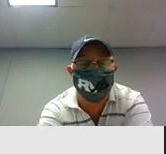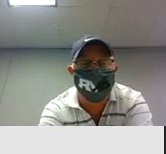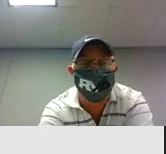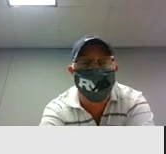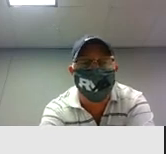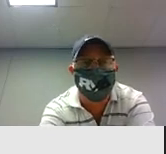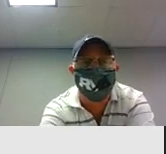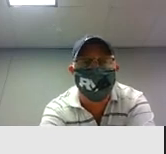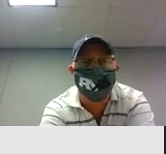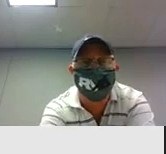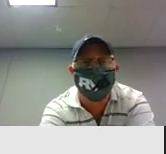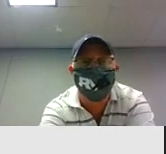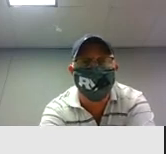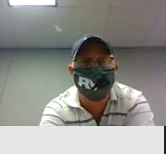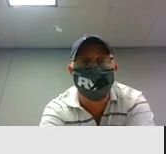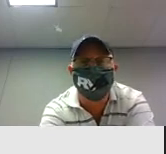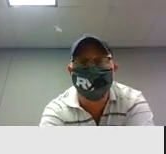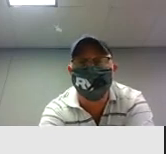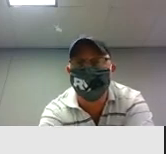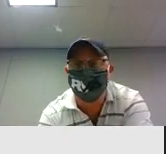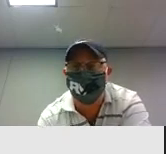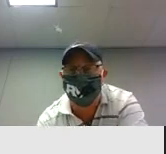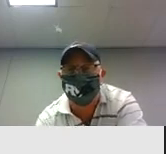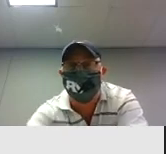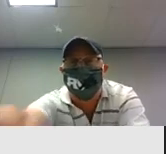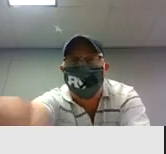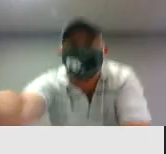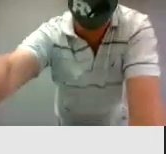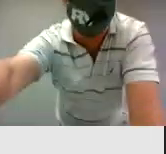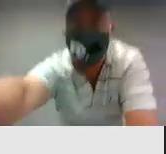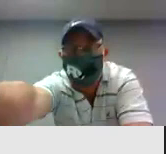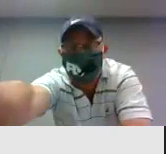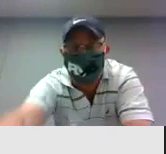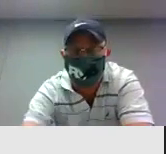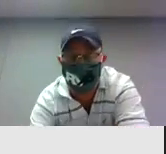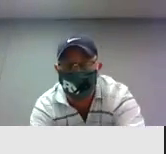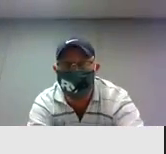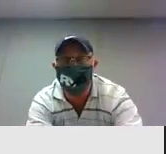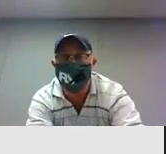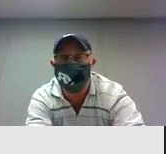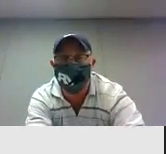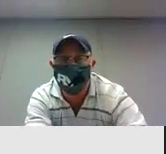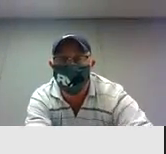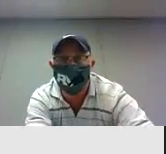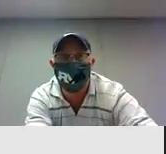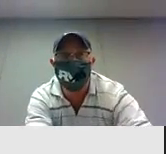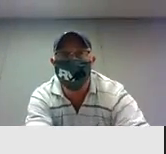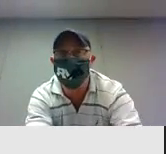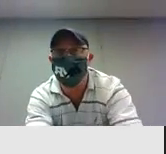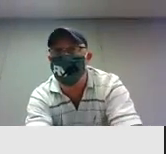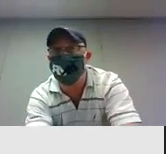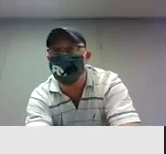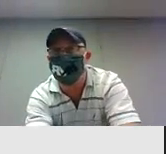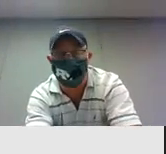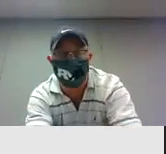something, you'll actually be able to see them instead of just being a tiny little window. So you just have to switch back and forth between this